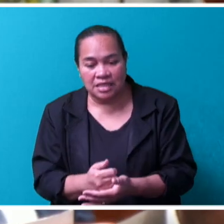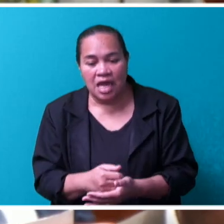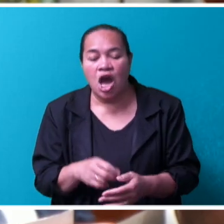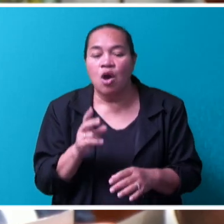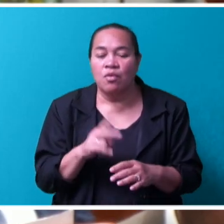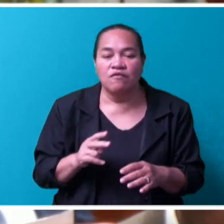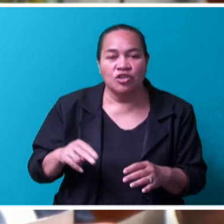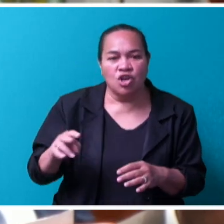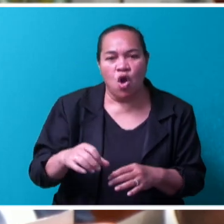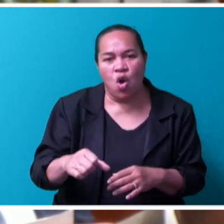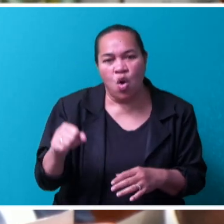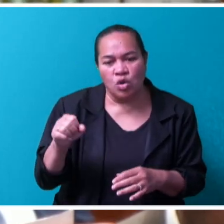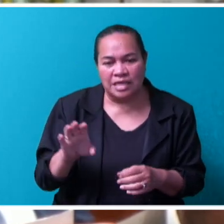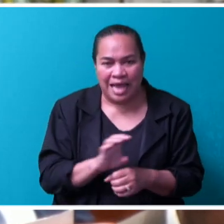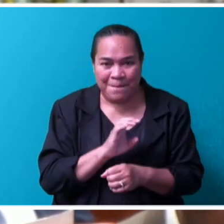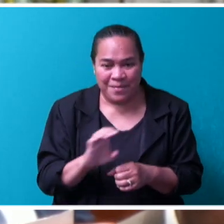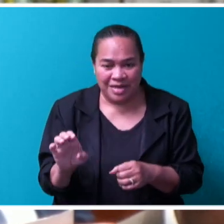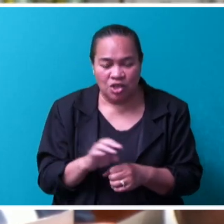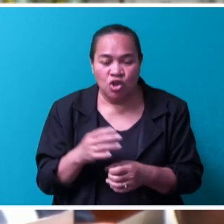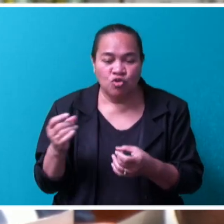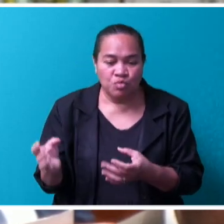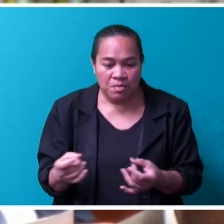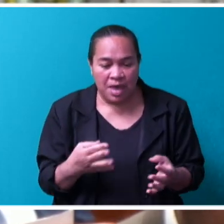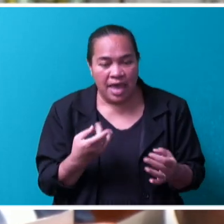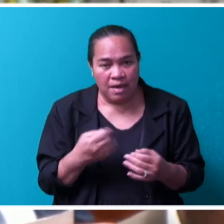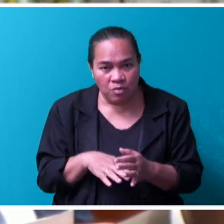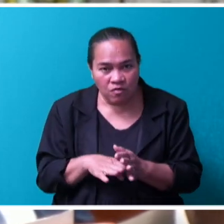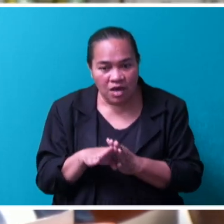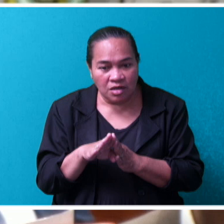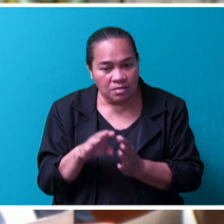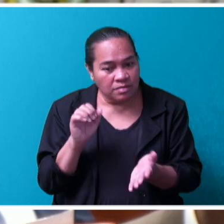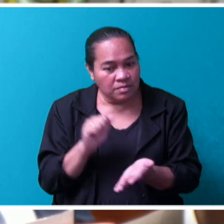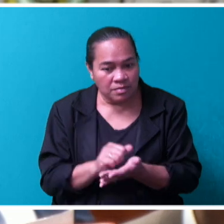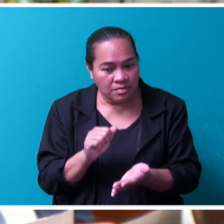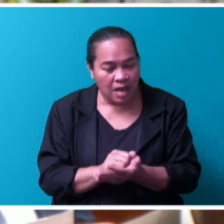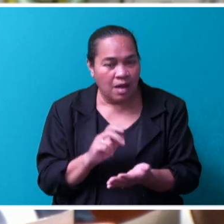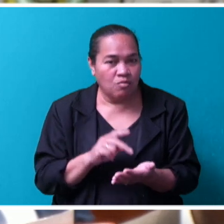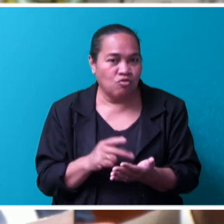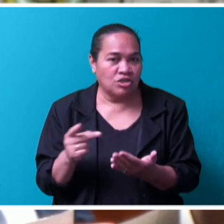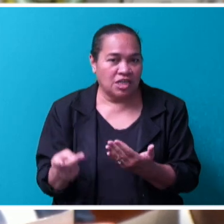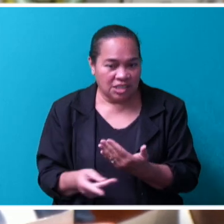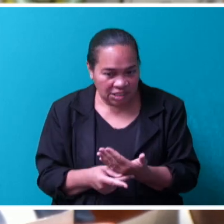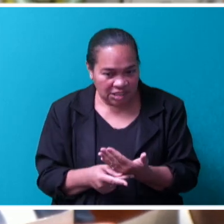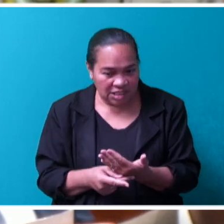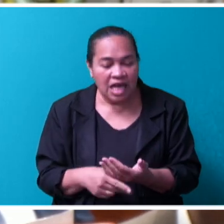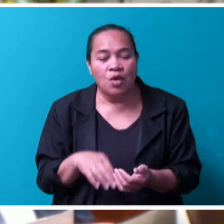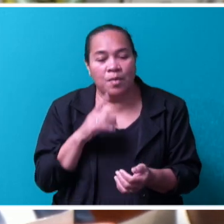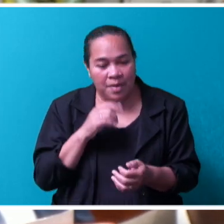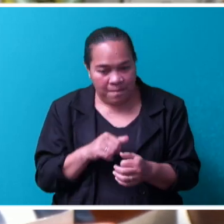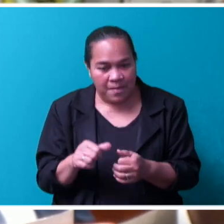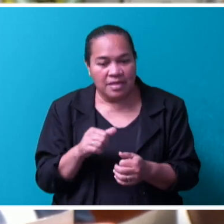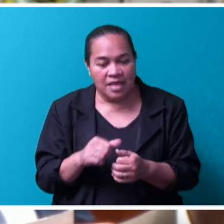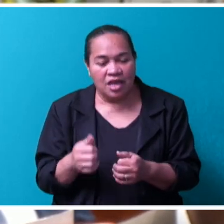companies to prepare and progress sound, workable projects that makes better economic